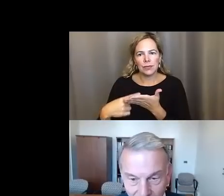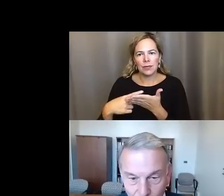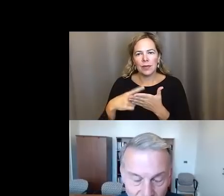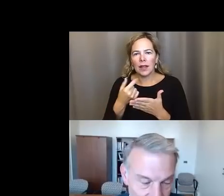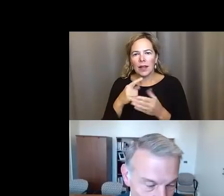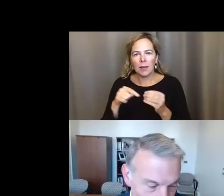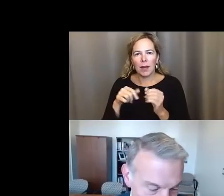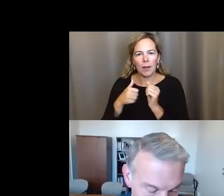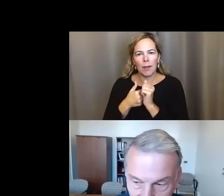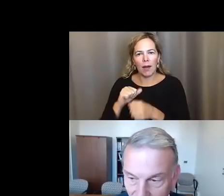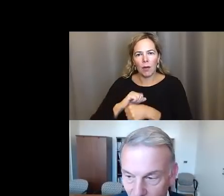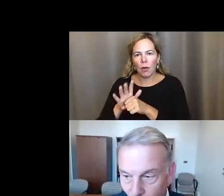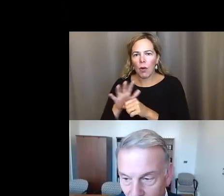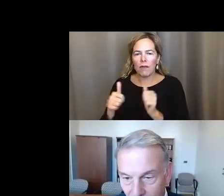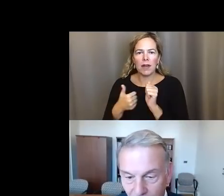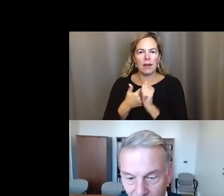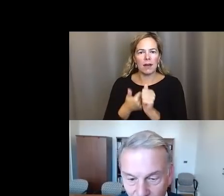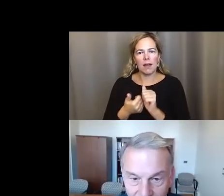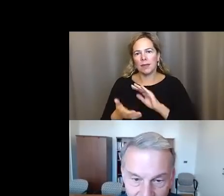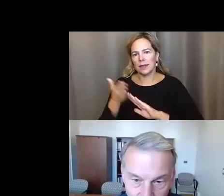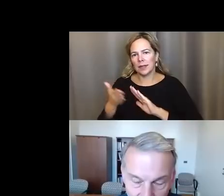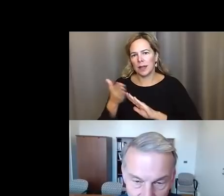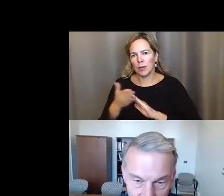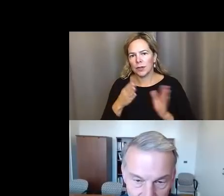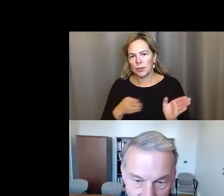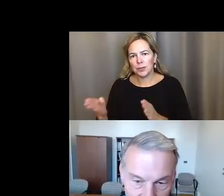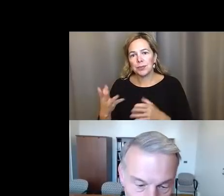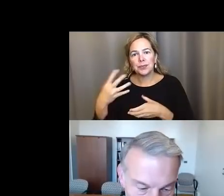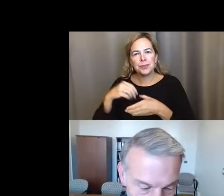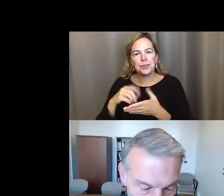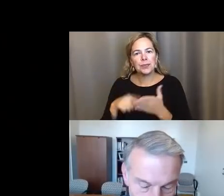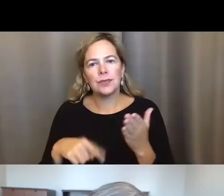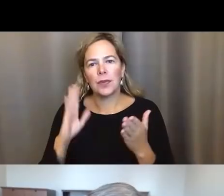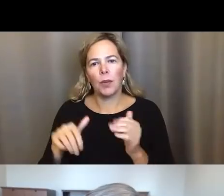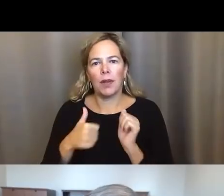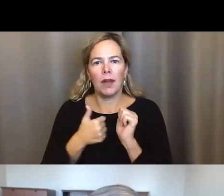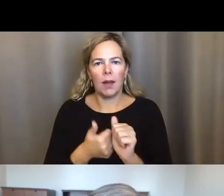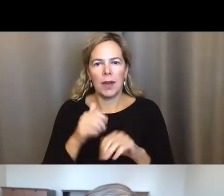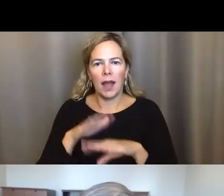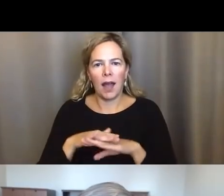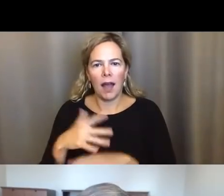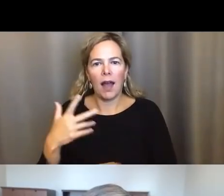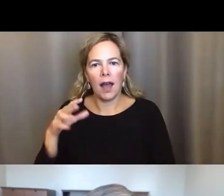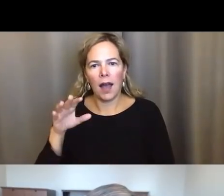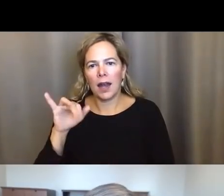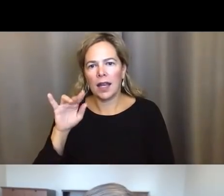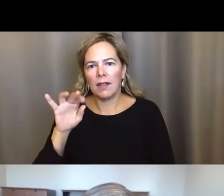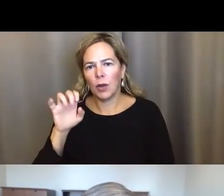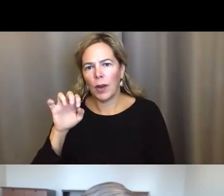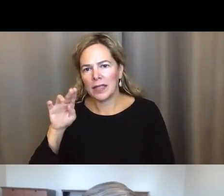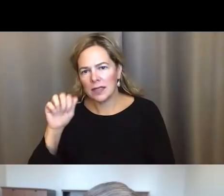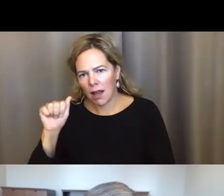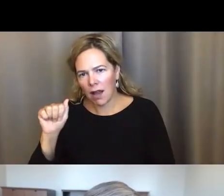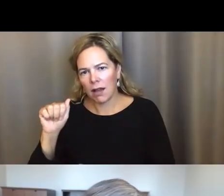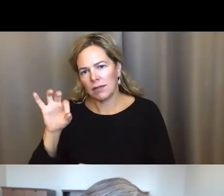and operational planning, and included in that will include an update on influenza, as well as some of the operating